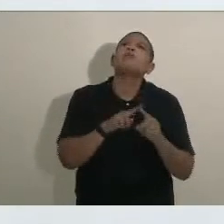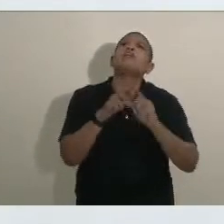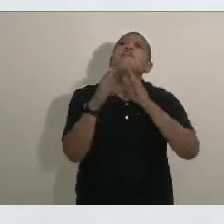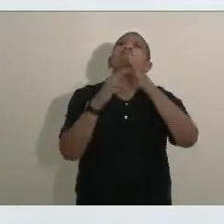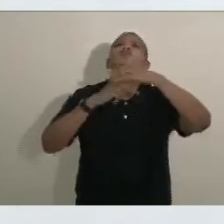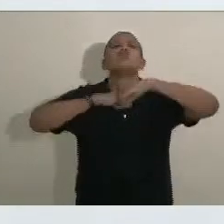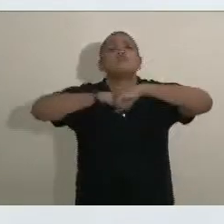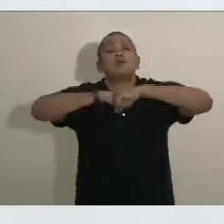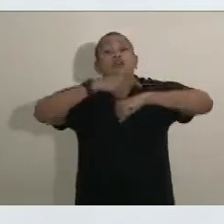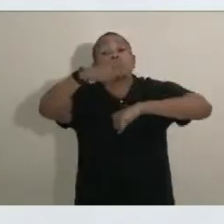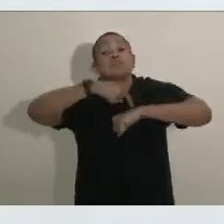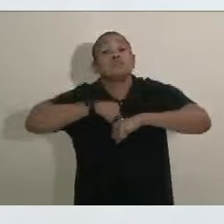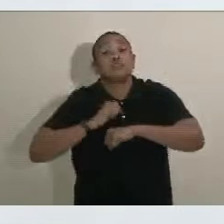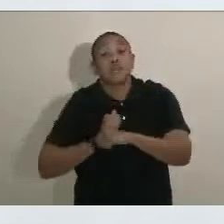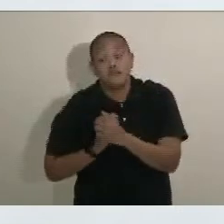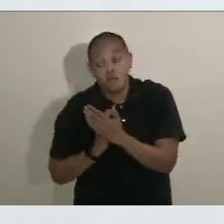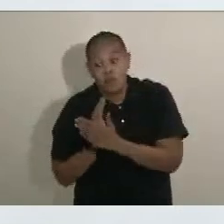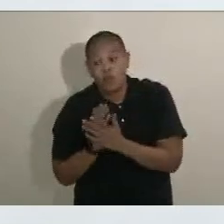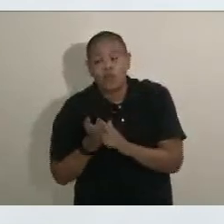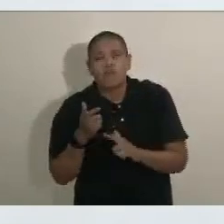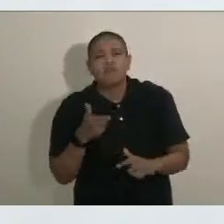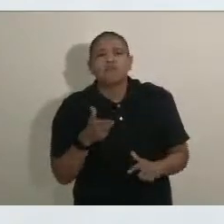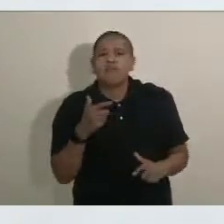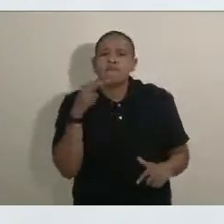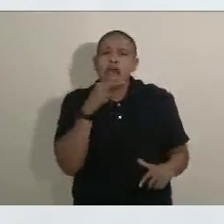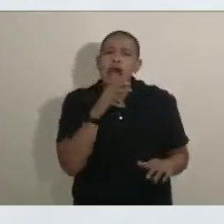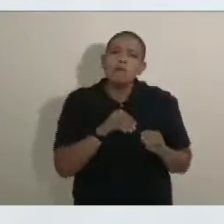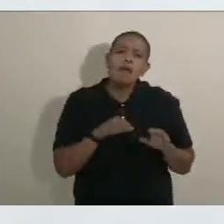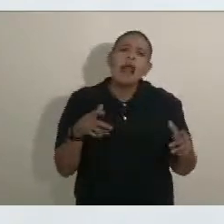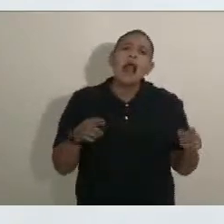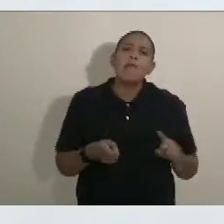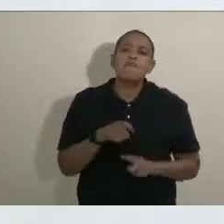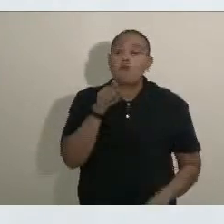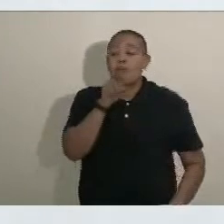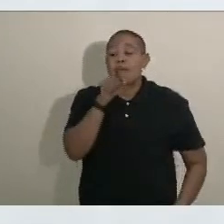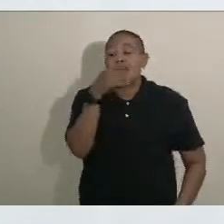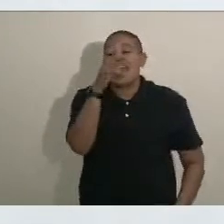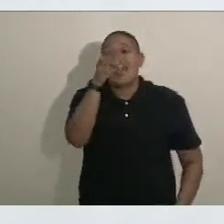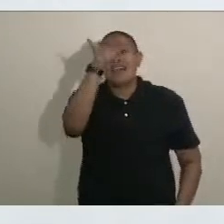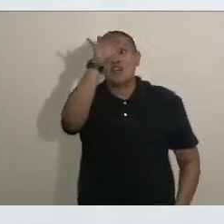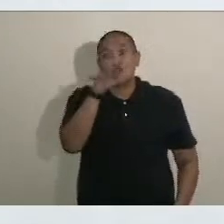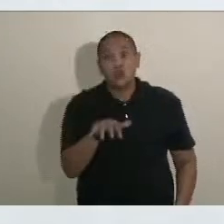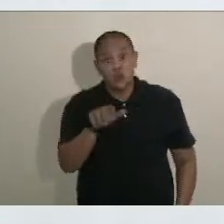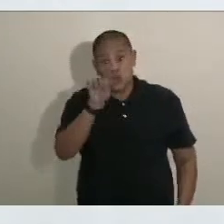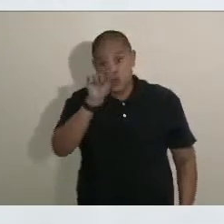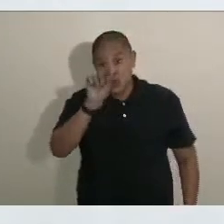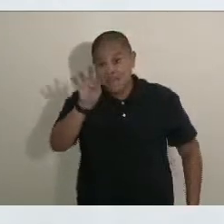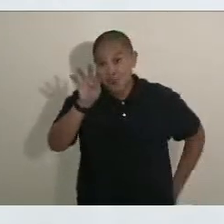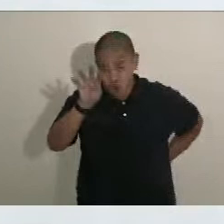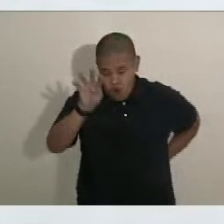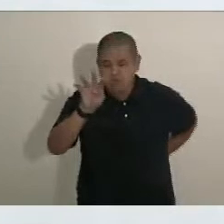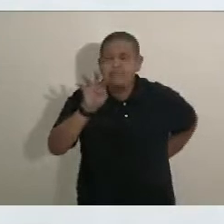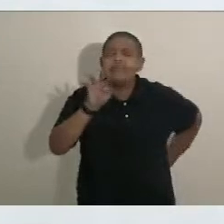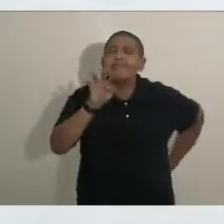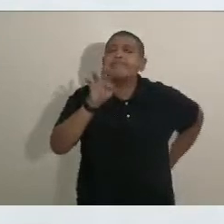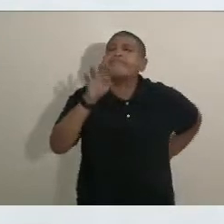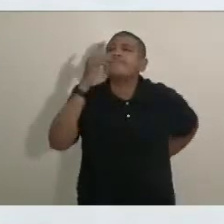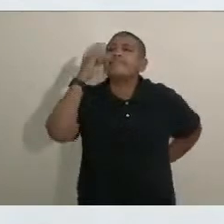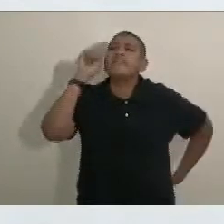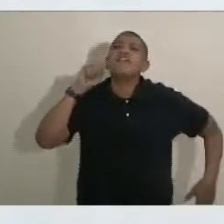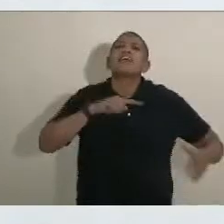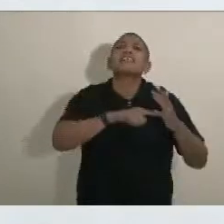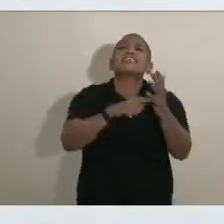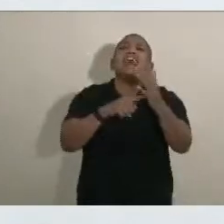protecting ourselves from the virus. So between April 18th and 24, for example,